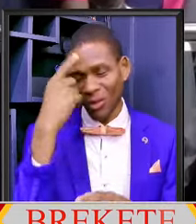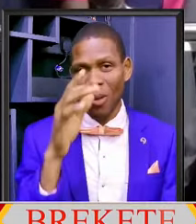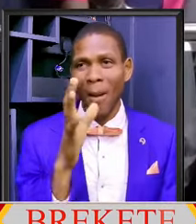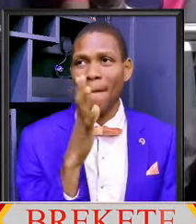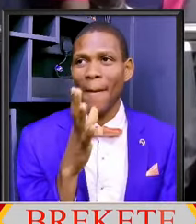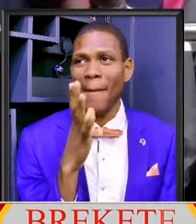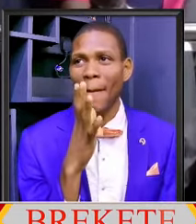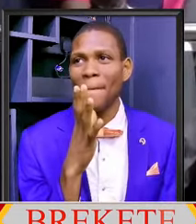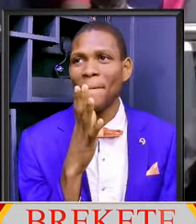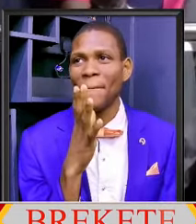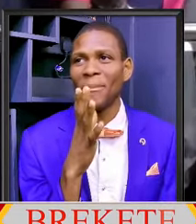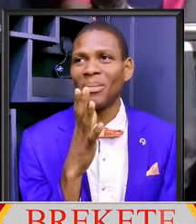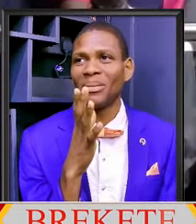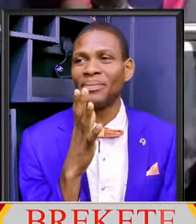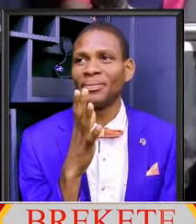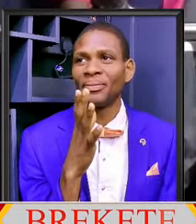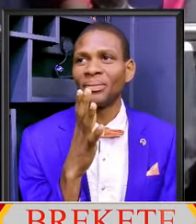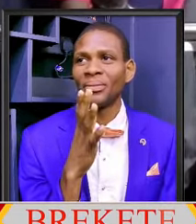Eh?